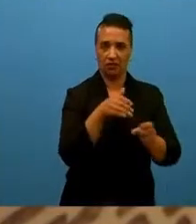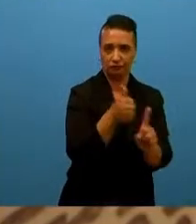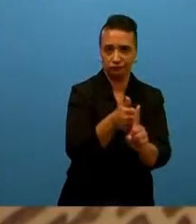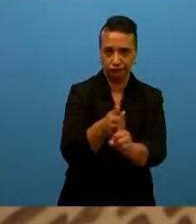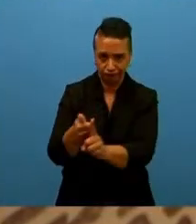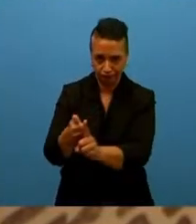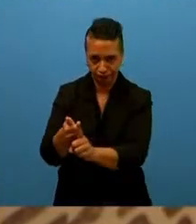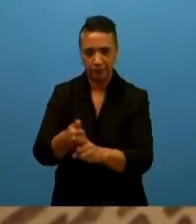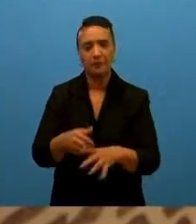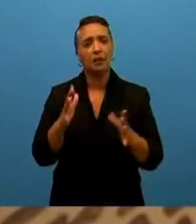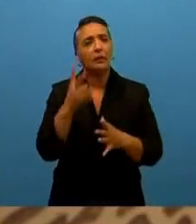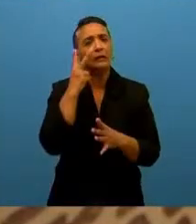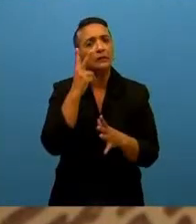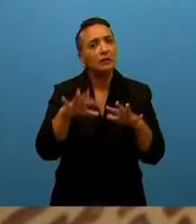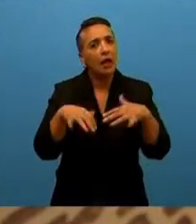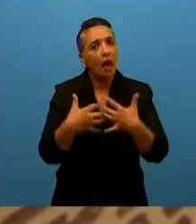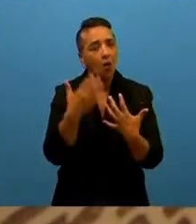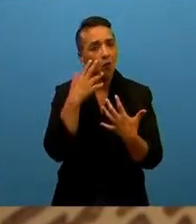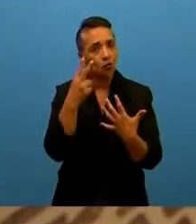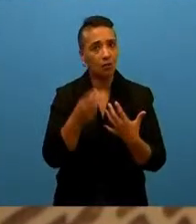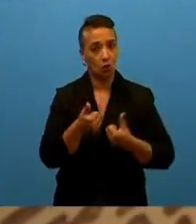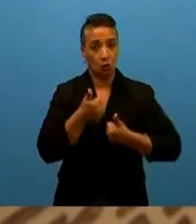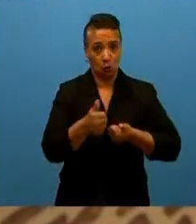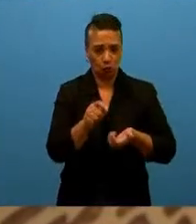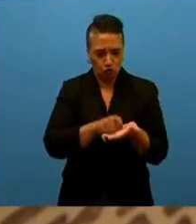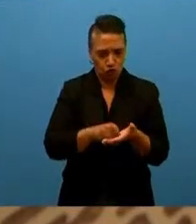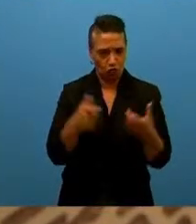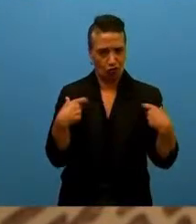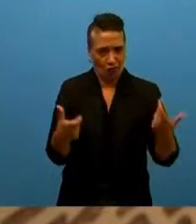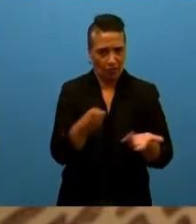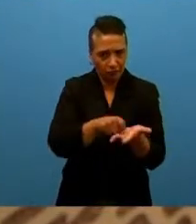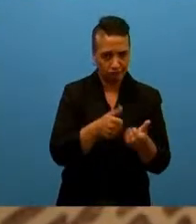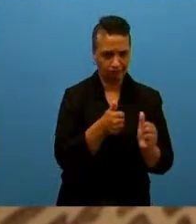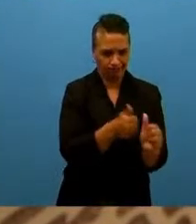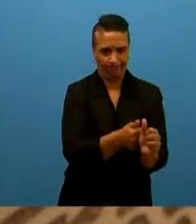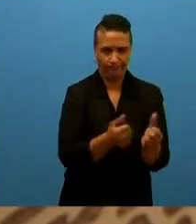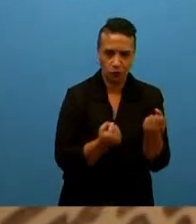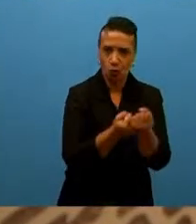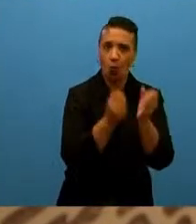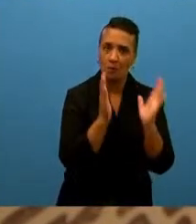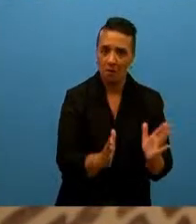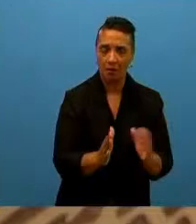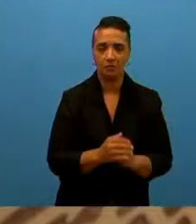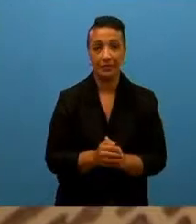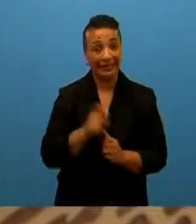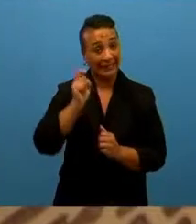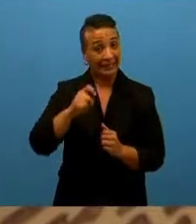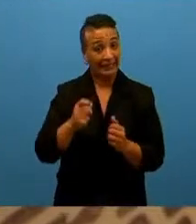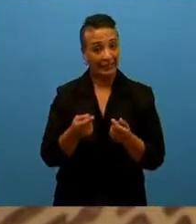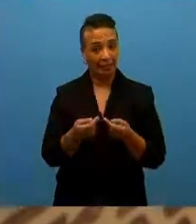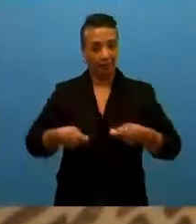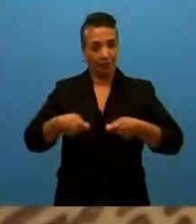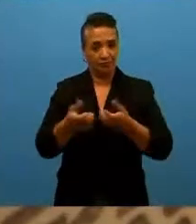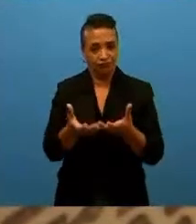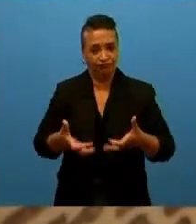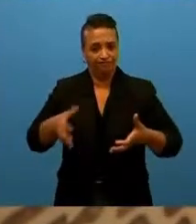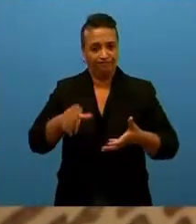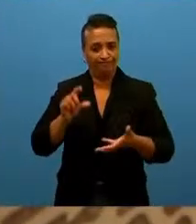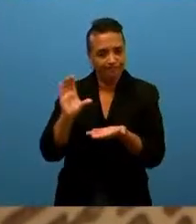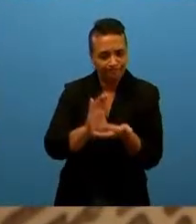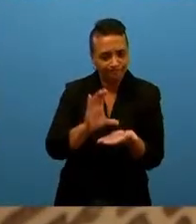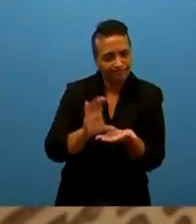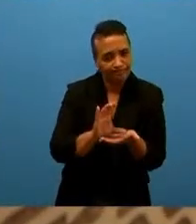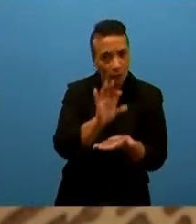funded and include a well-staffed secretariat. This funding is crucial to effectively enhance the participation of